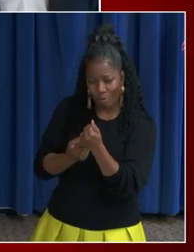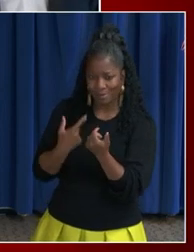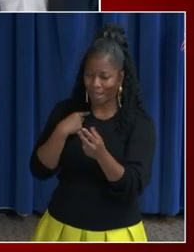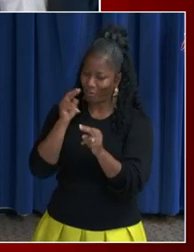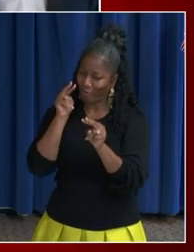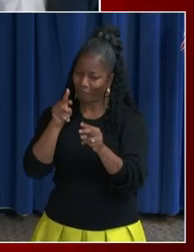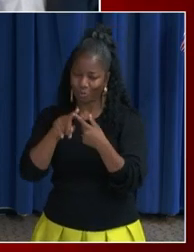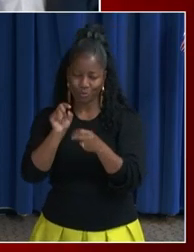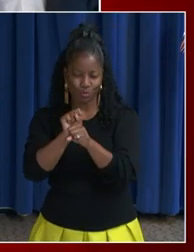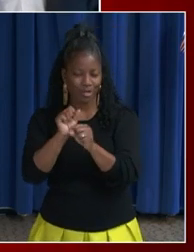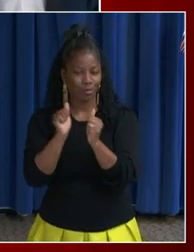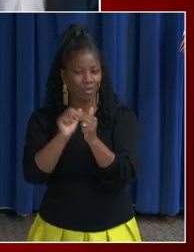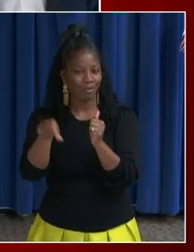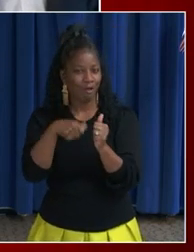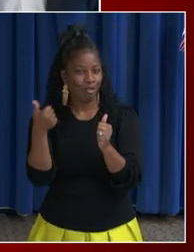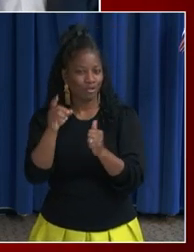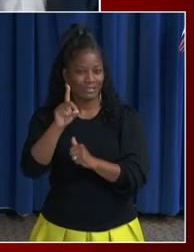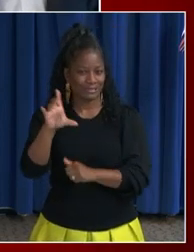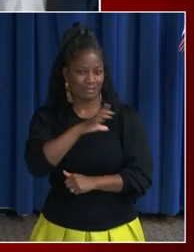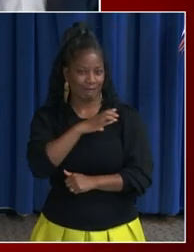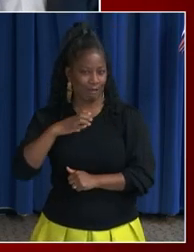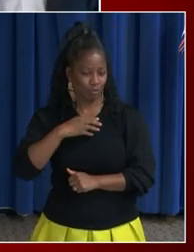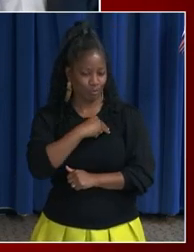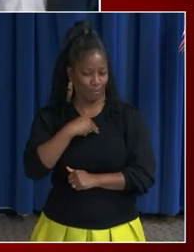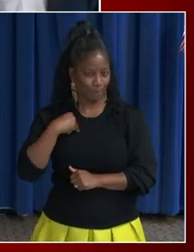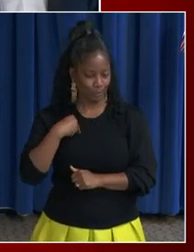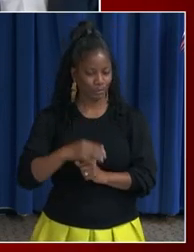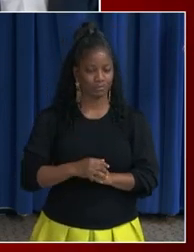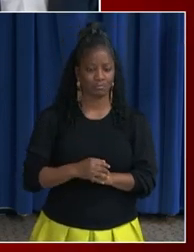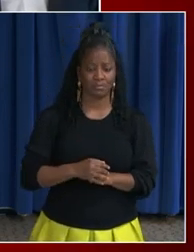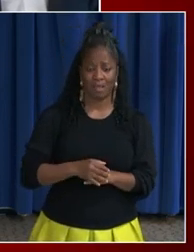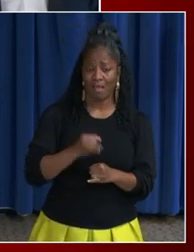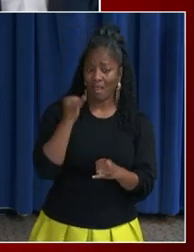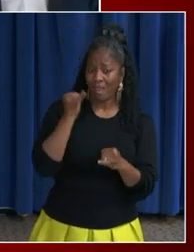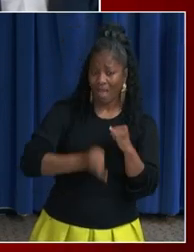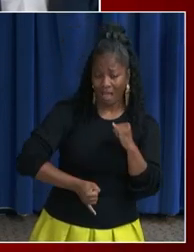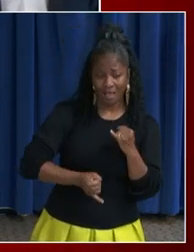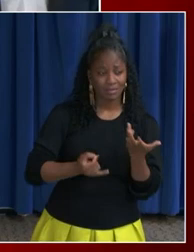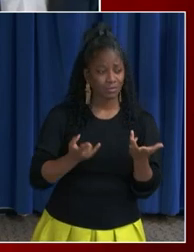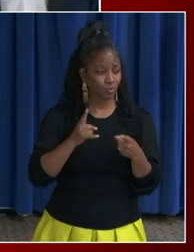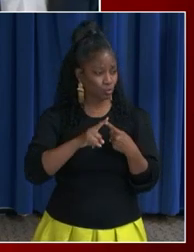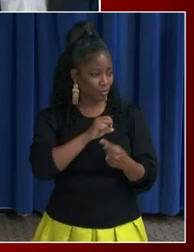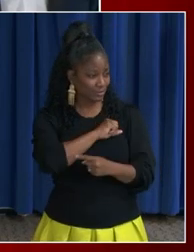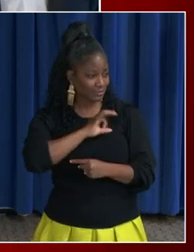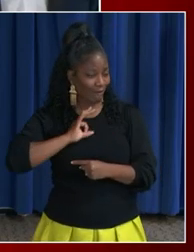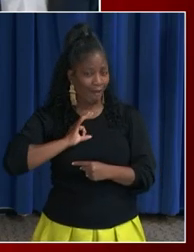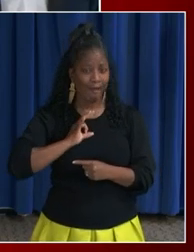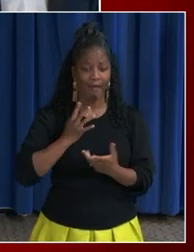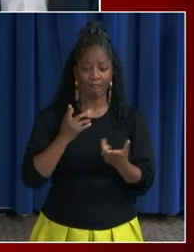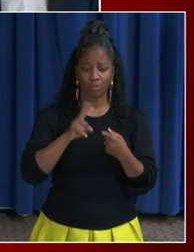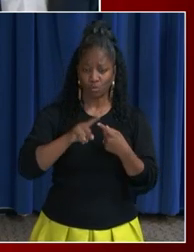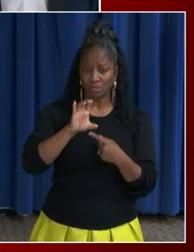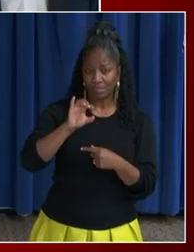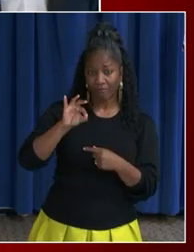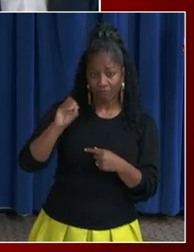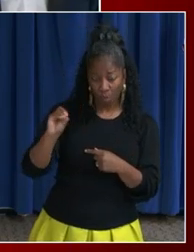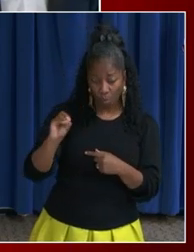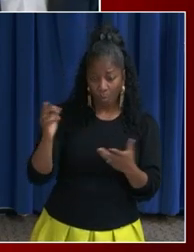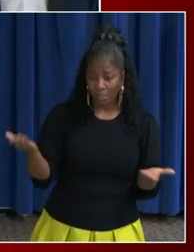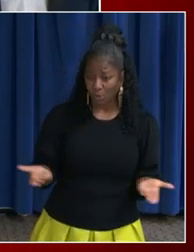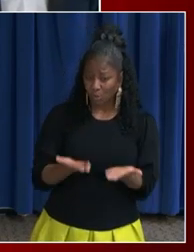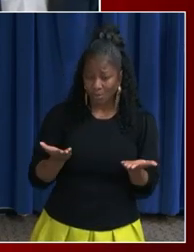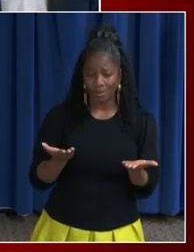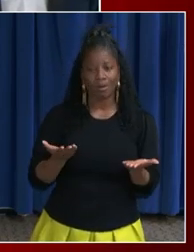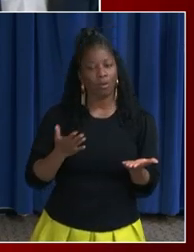and the District Council. Lastly, to the staff at the Office of Chief Financial Officer, thank